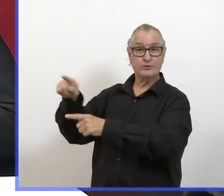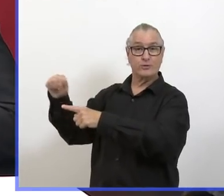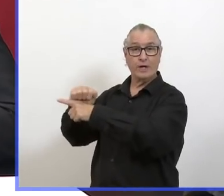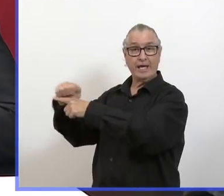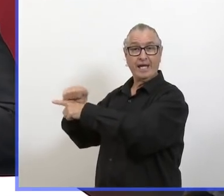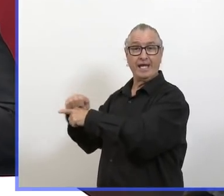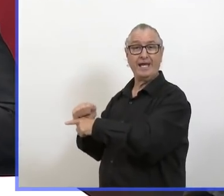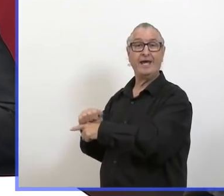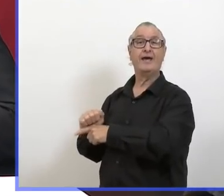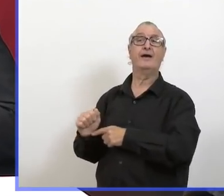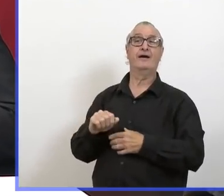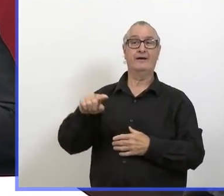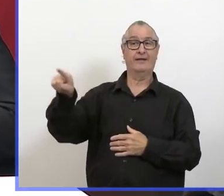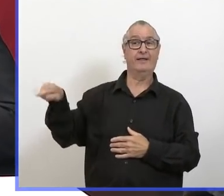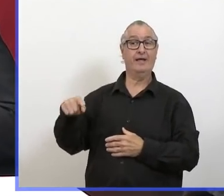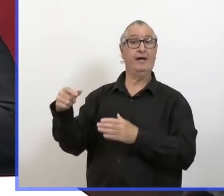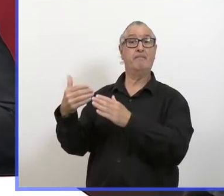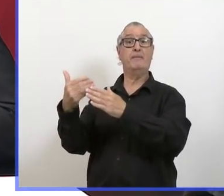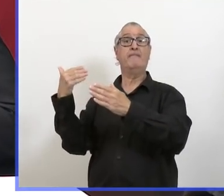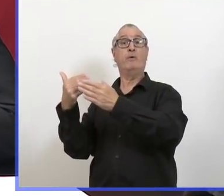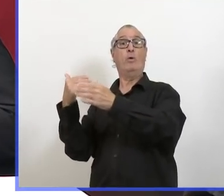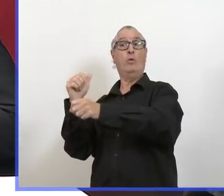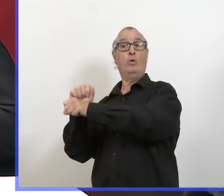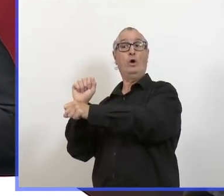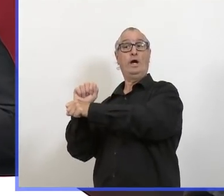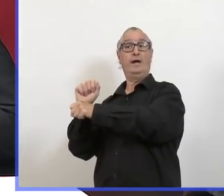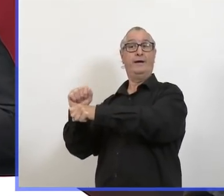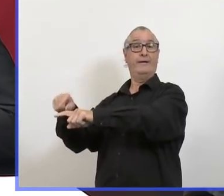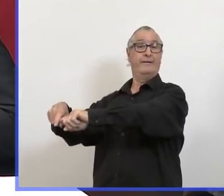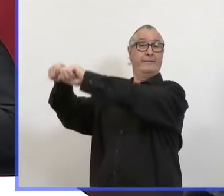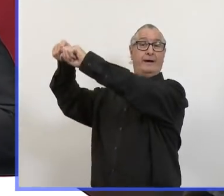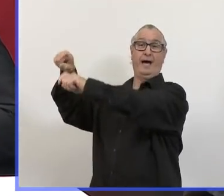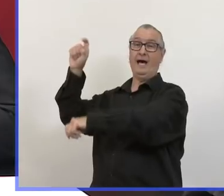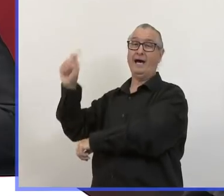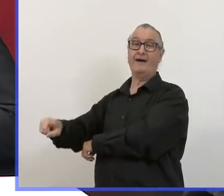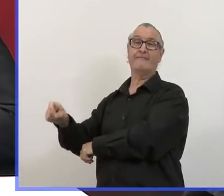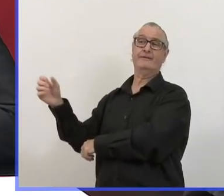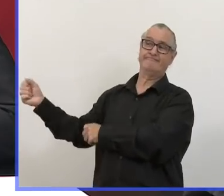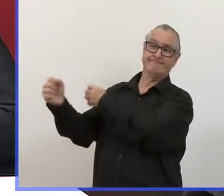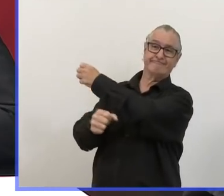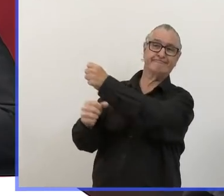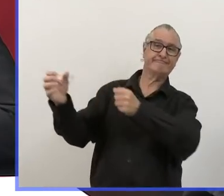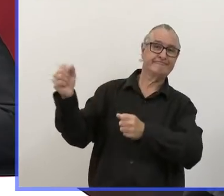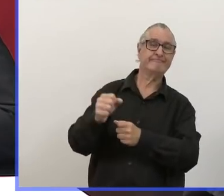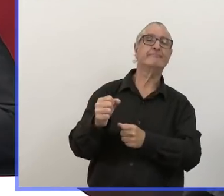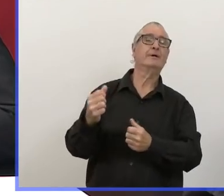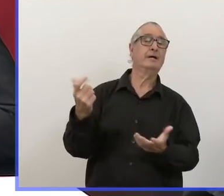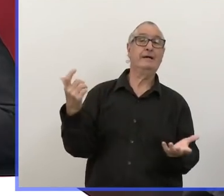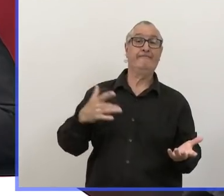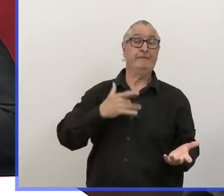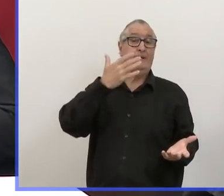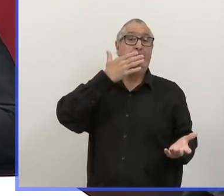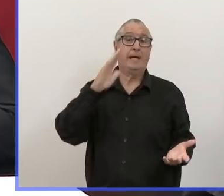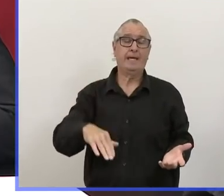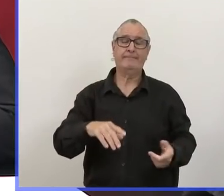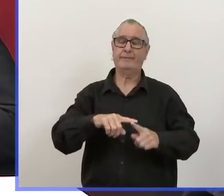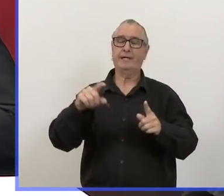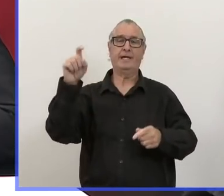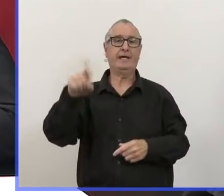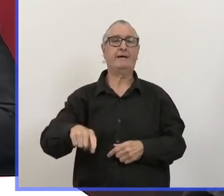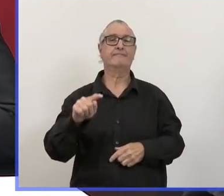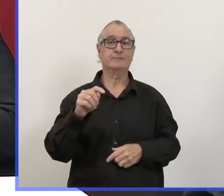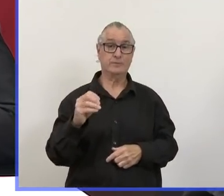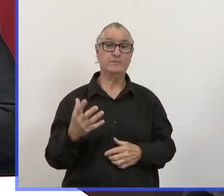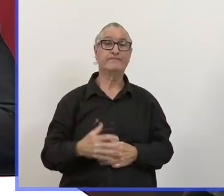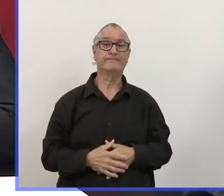not our goal, that's not our desire, but that's something we have to do right now. So there'll be more information on this next week in relation to ICU